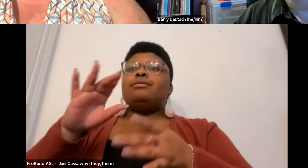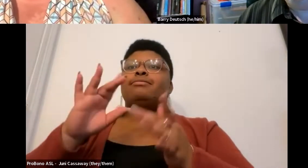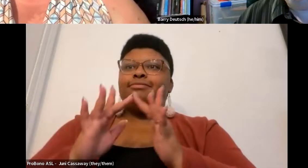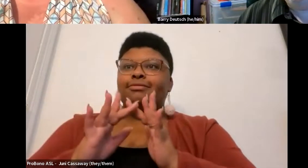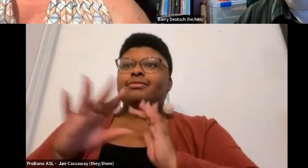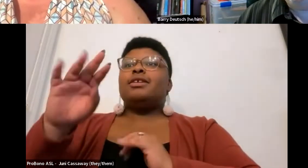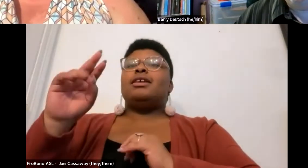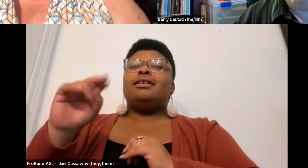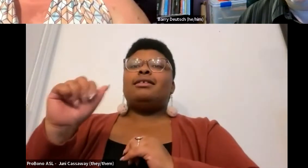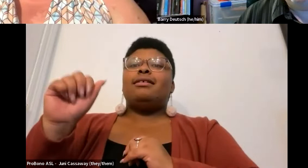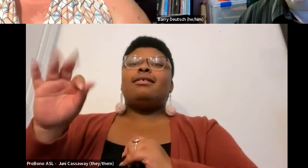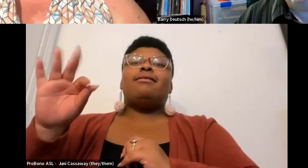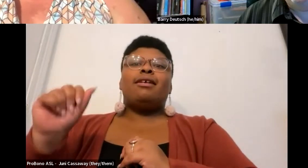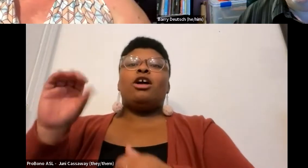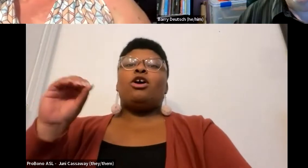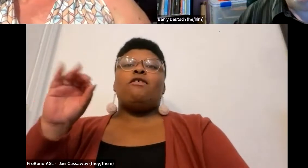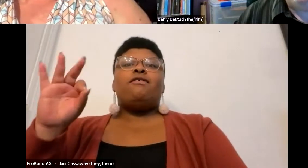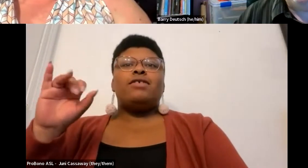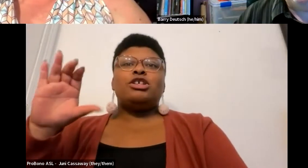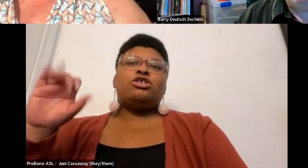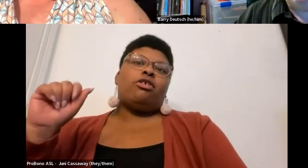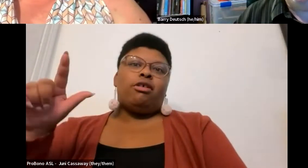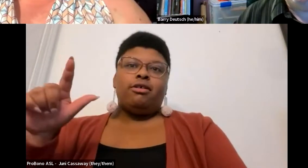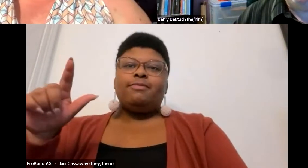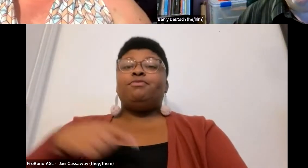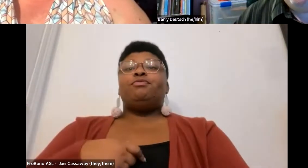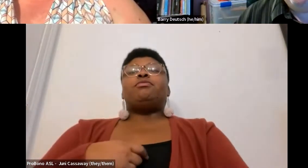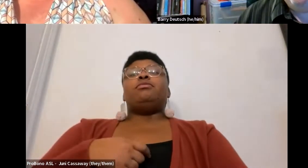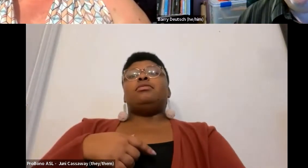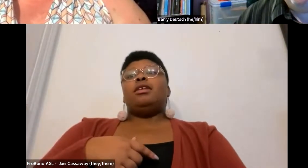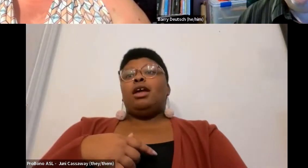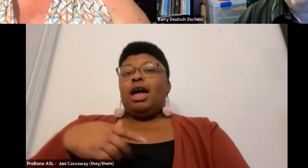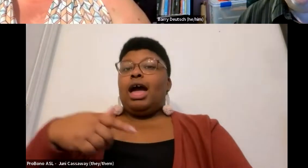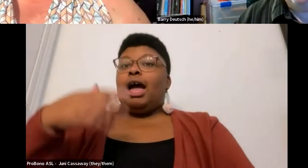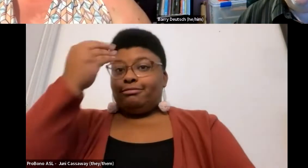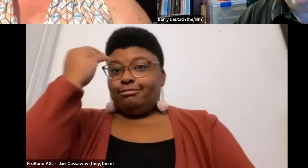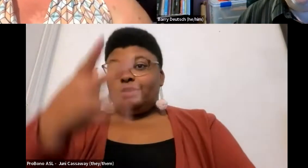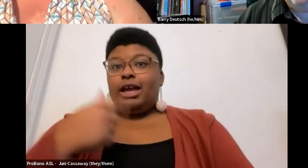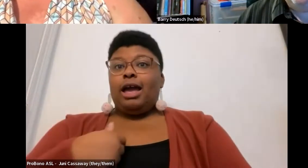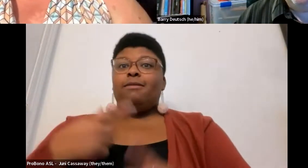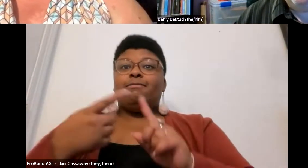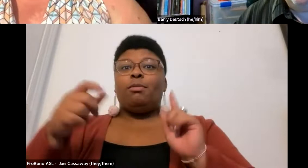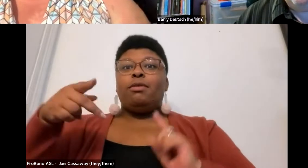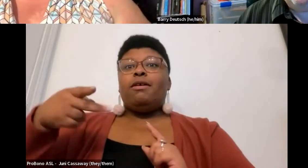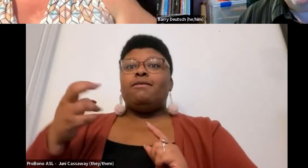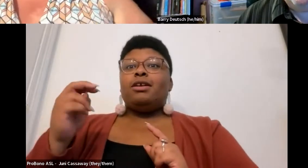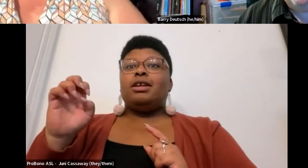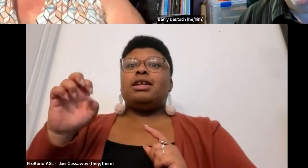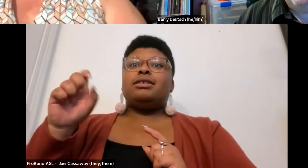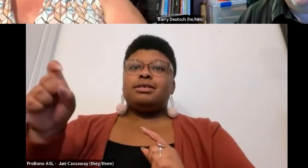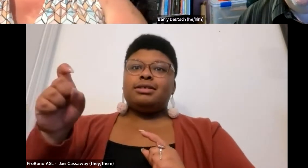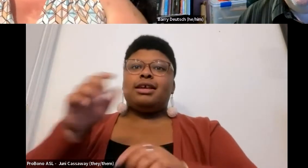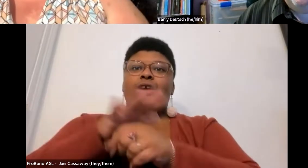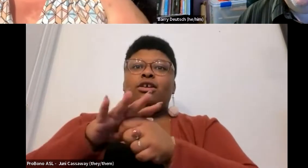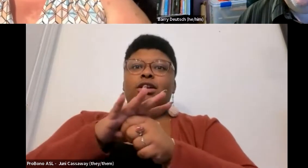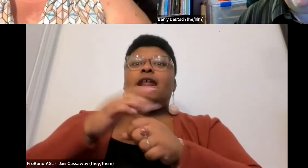further ado, I should say to you that I am dialing in today from the greater Phoenix area, and I am on